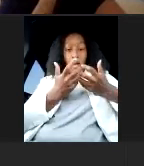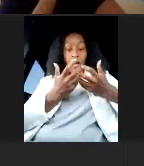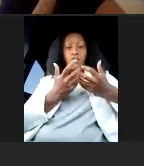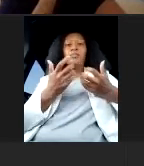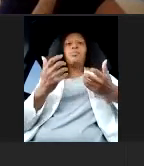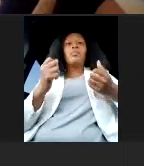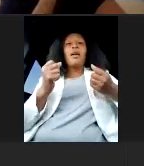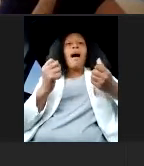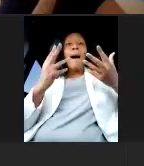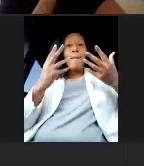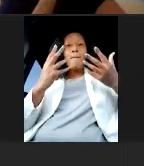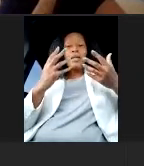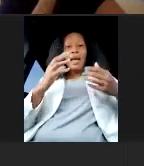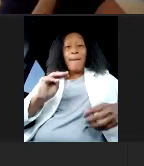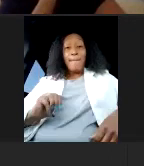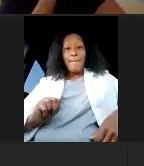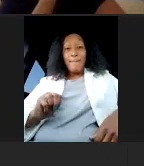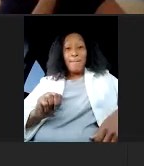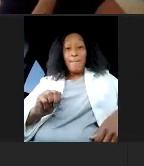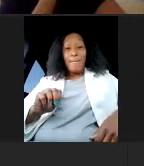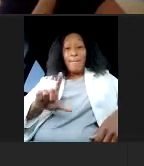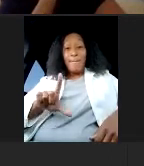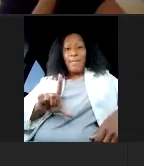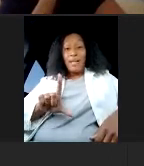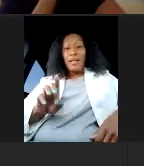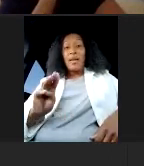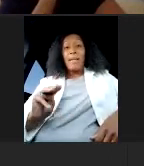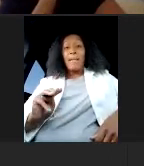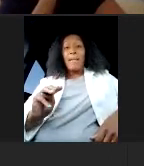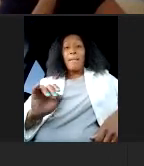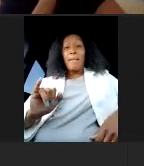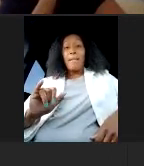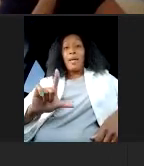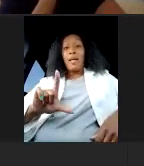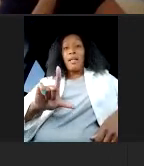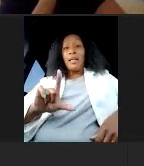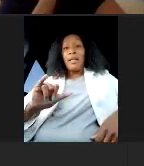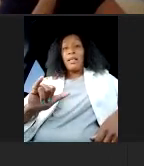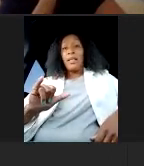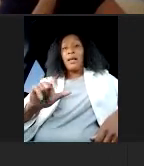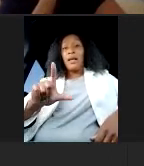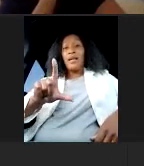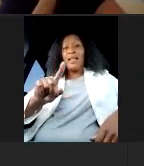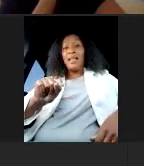1 quart of milk? I like this example because I am